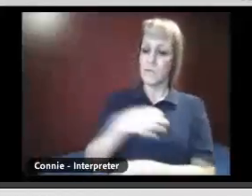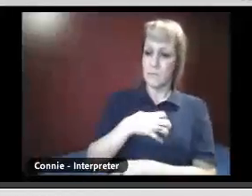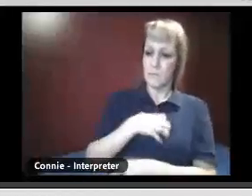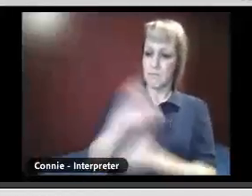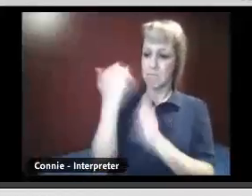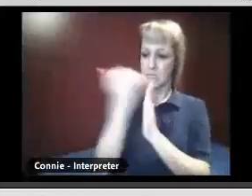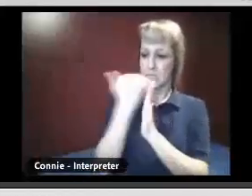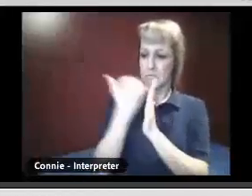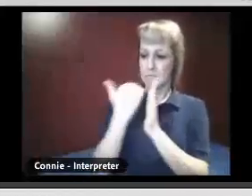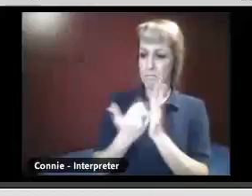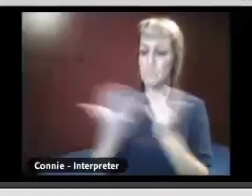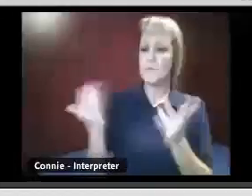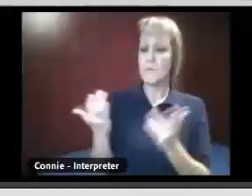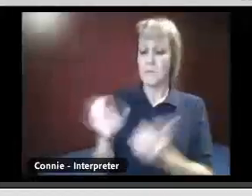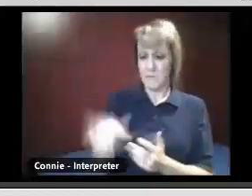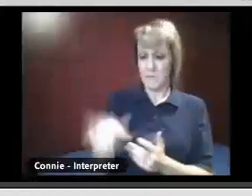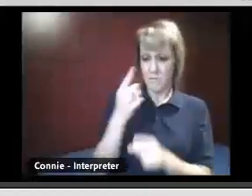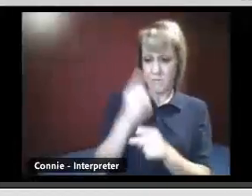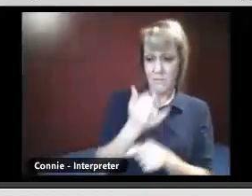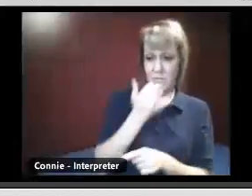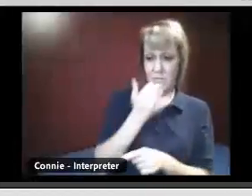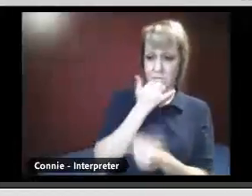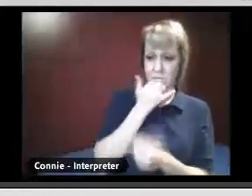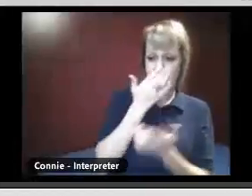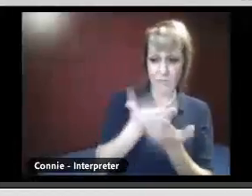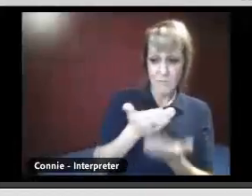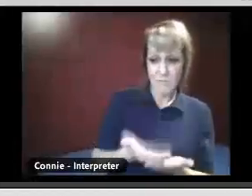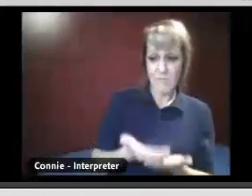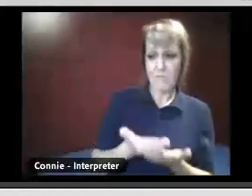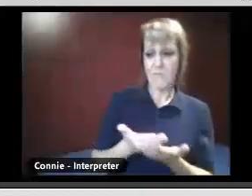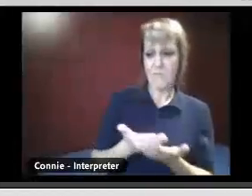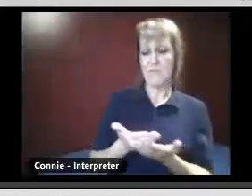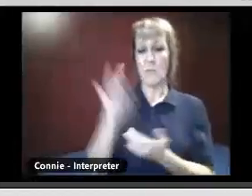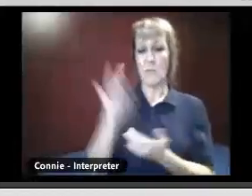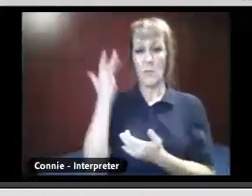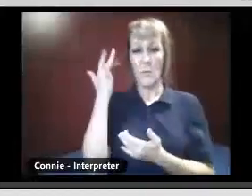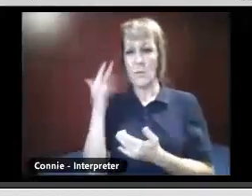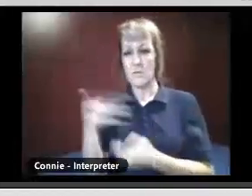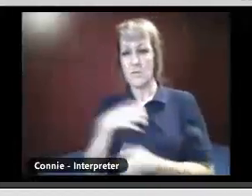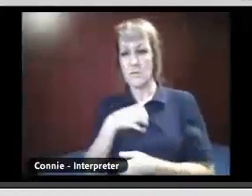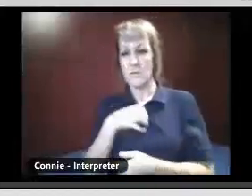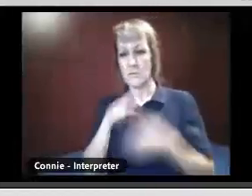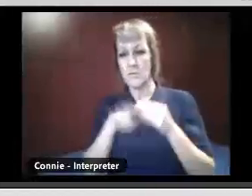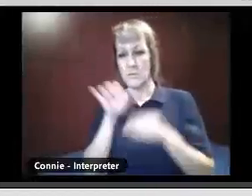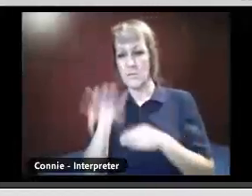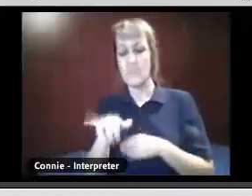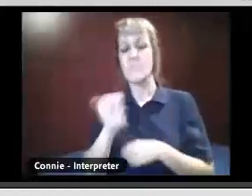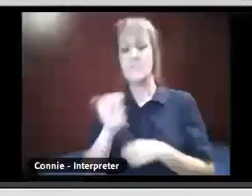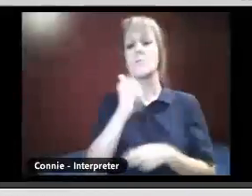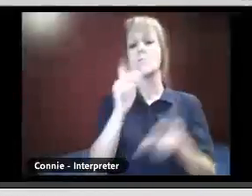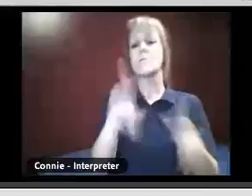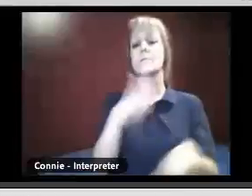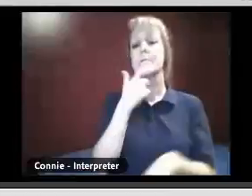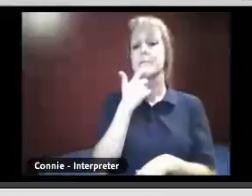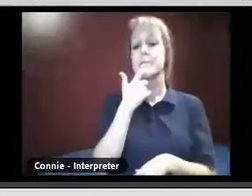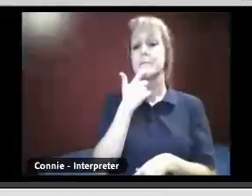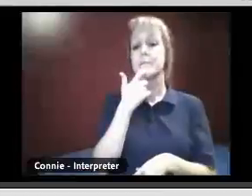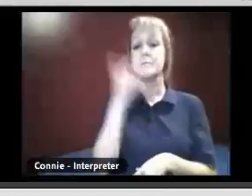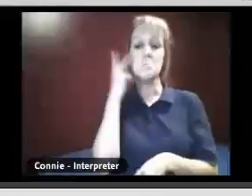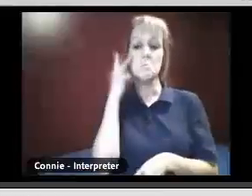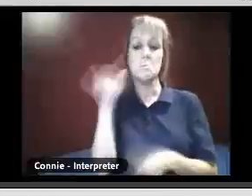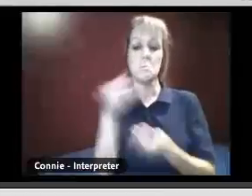see what the validity of them are. In other words, why is he even surfacing them? And somebody earlier said, let's see what the